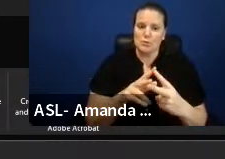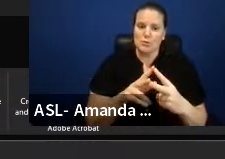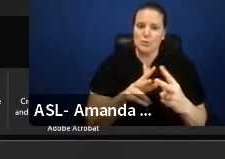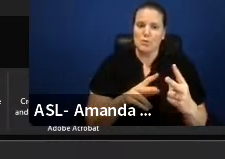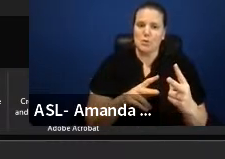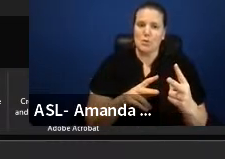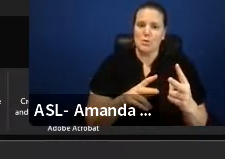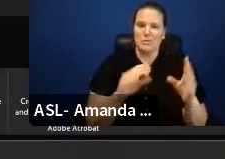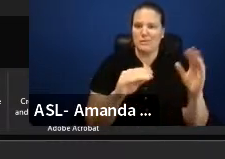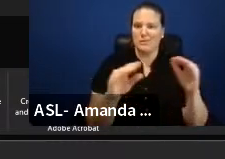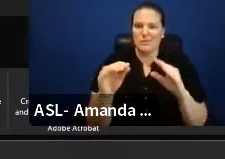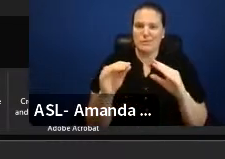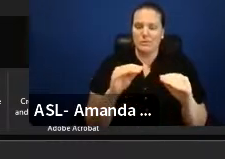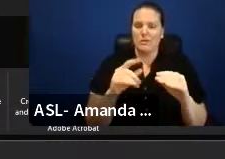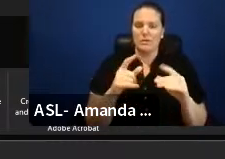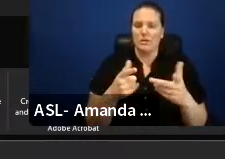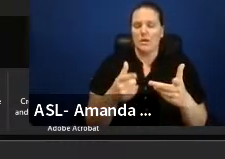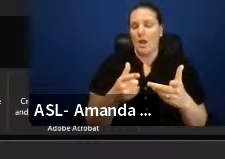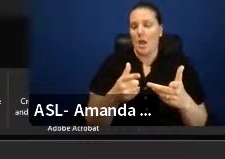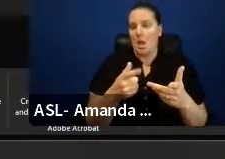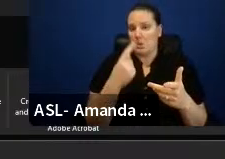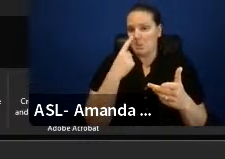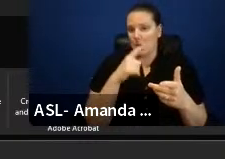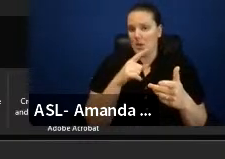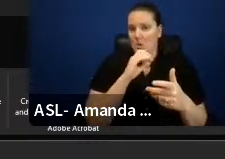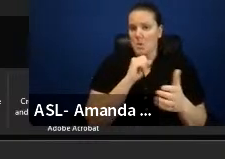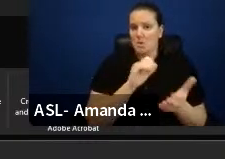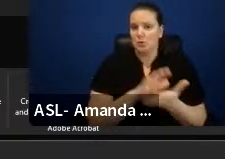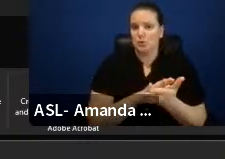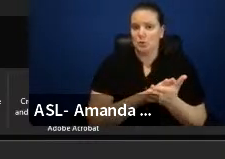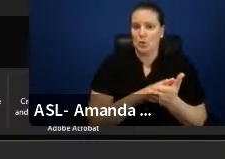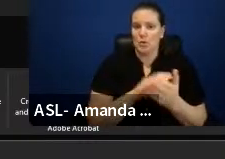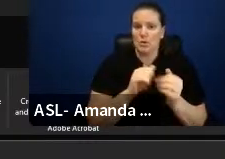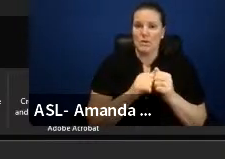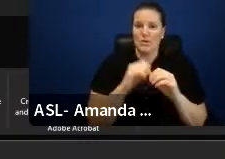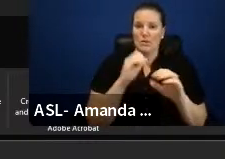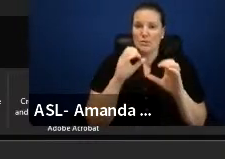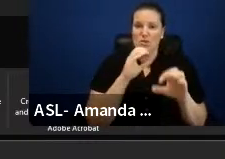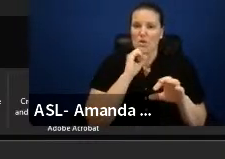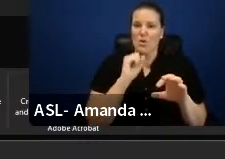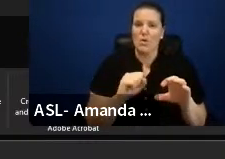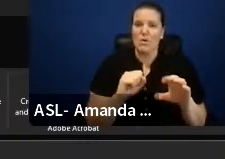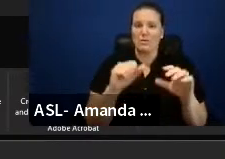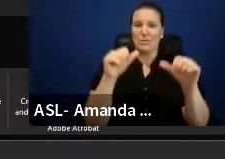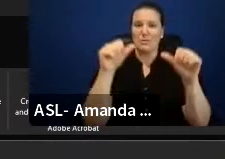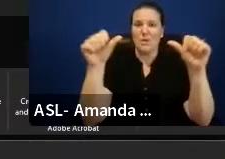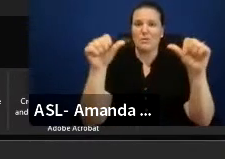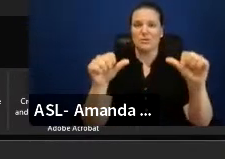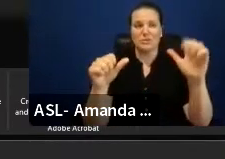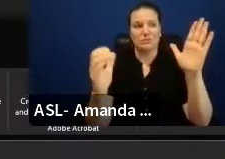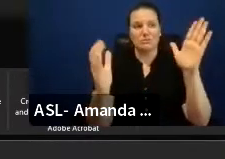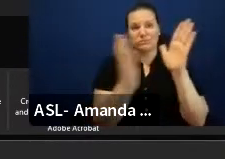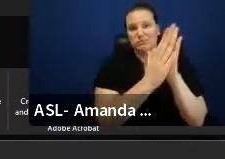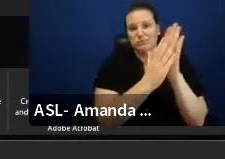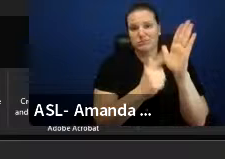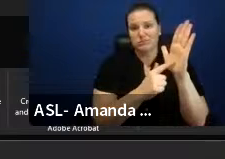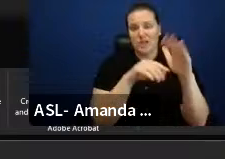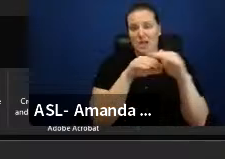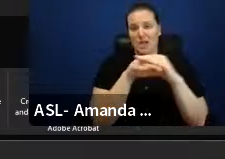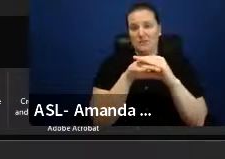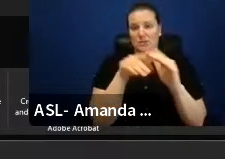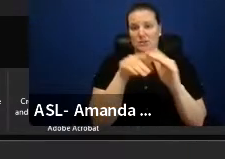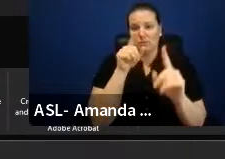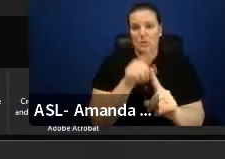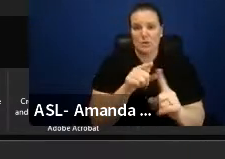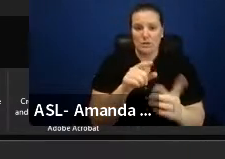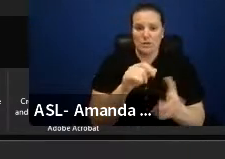go old school in communications. Basically, have a poster right there at the path that you get the access point. I mean, it's